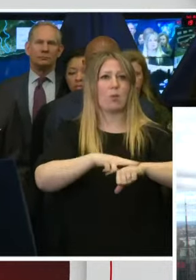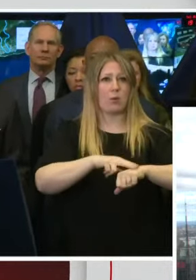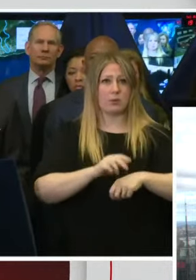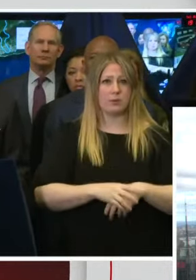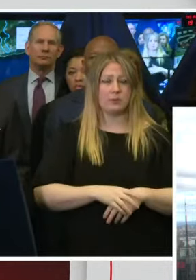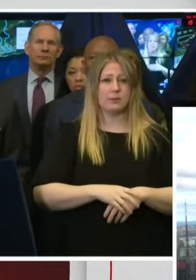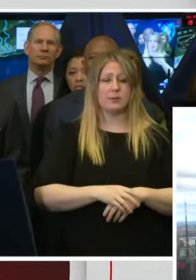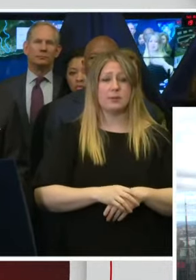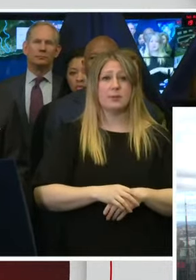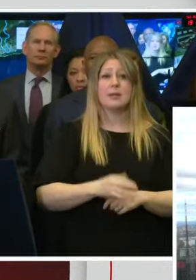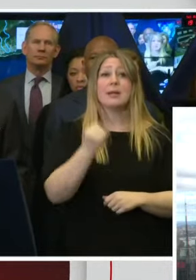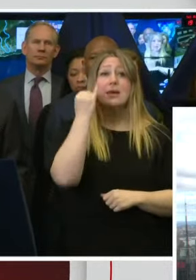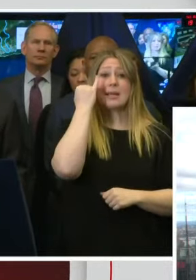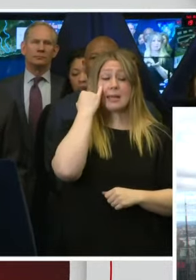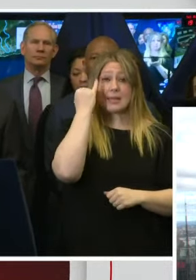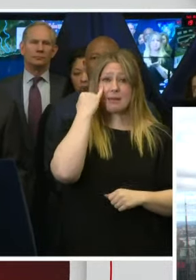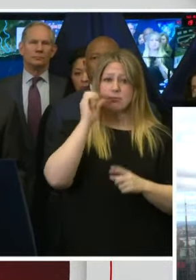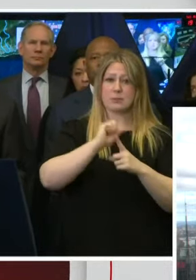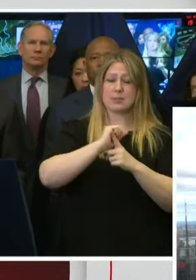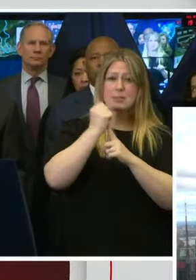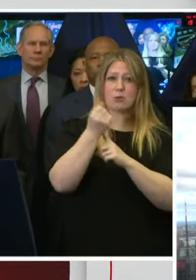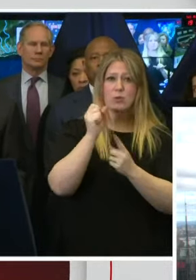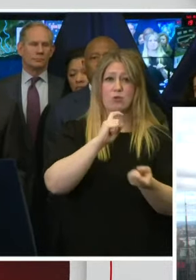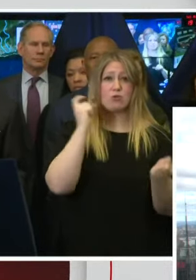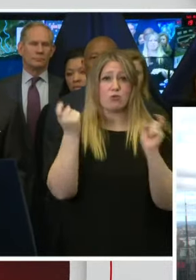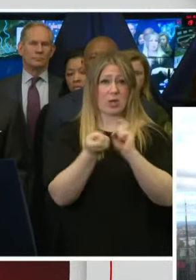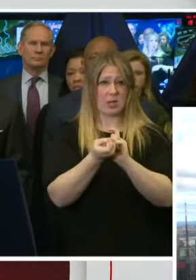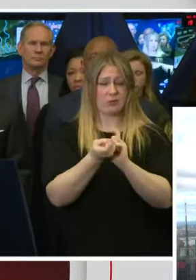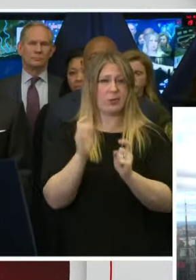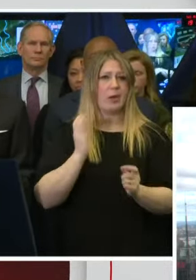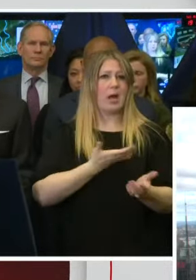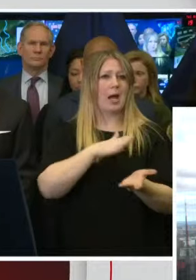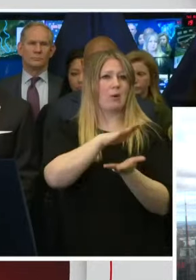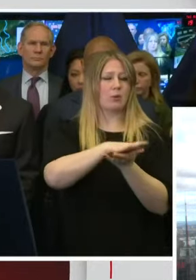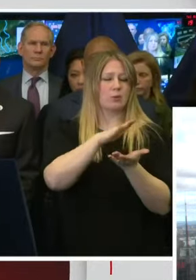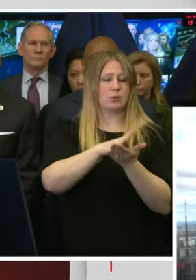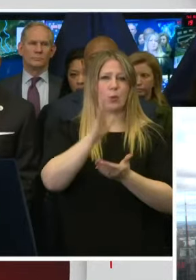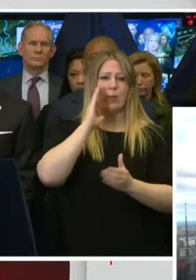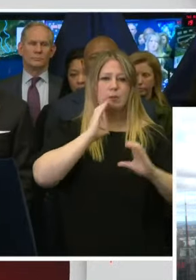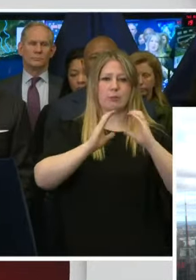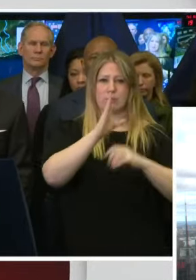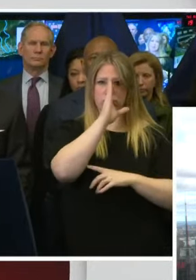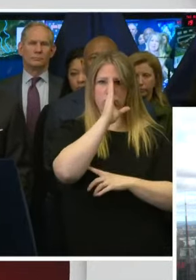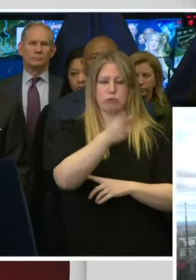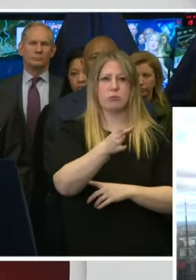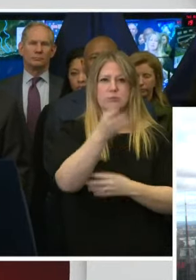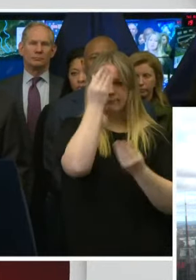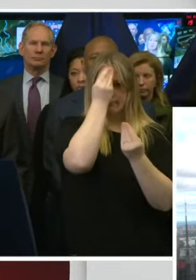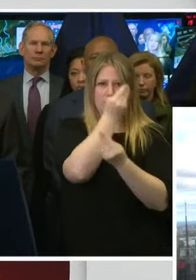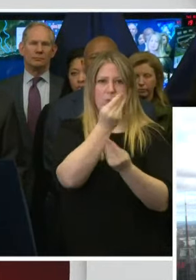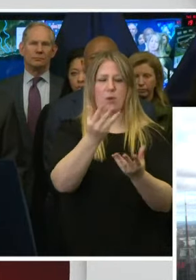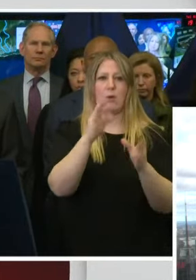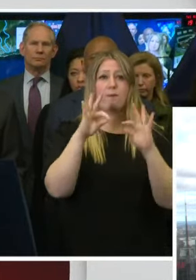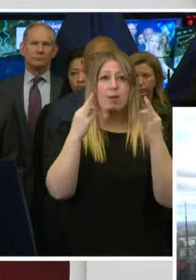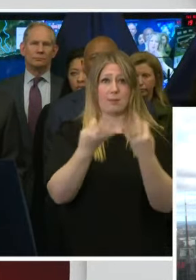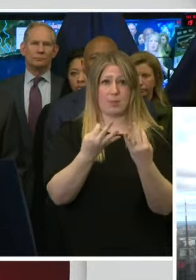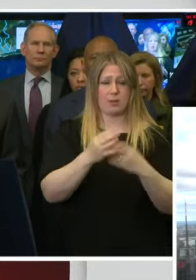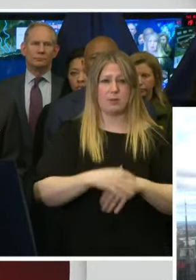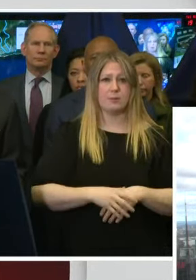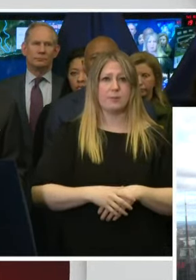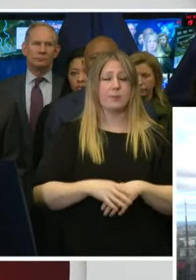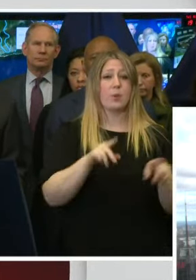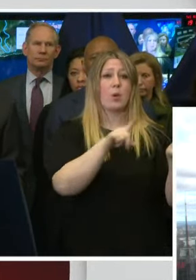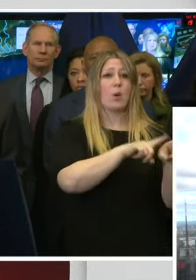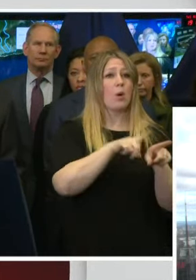conditions change, our schools will communicate directly with families. We also will post updates on our social media